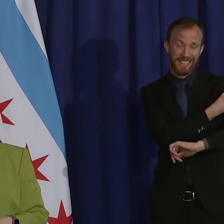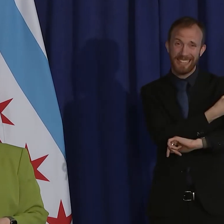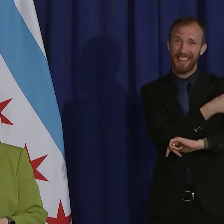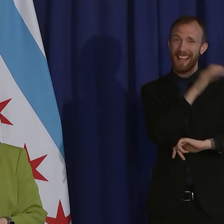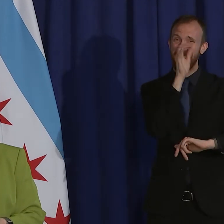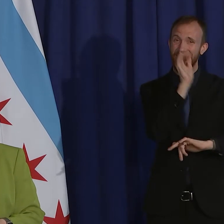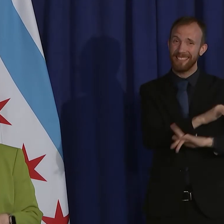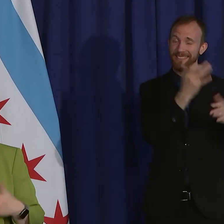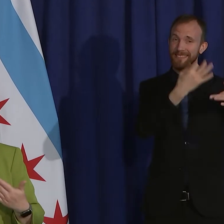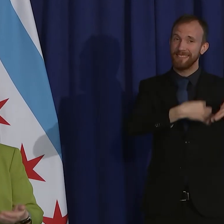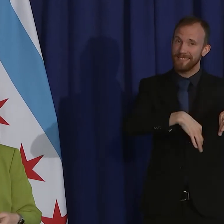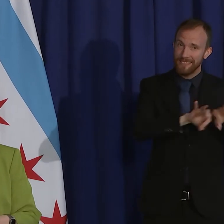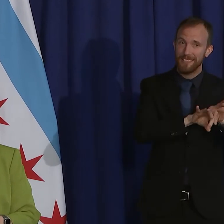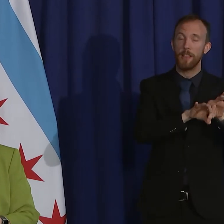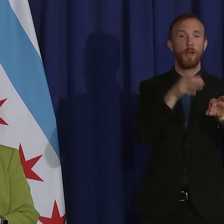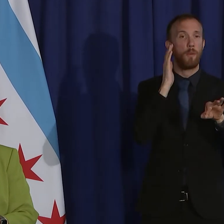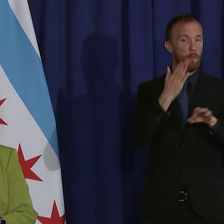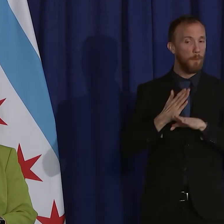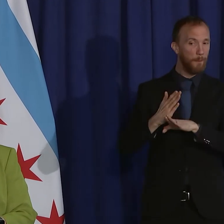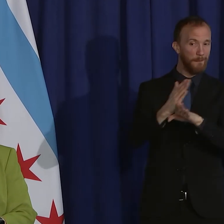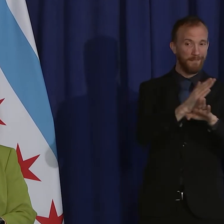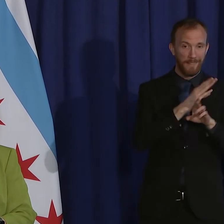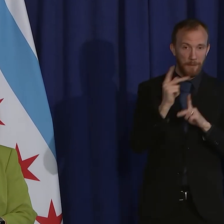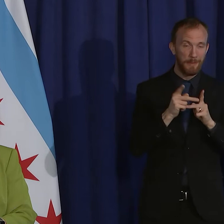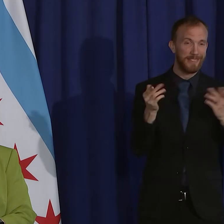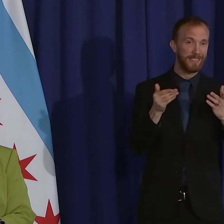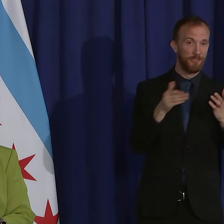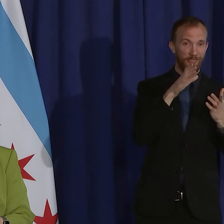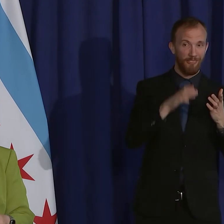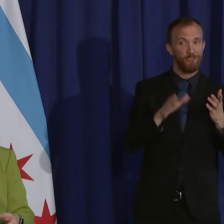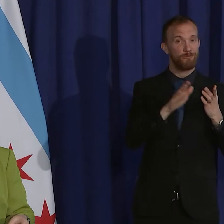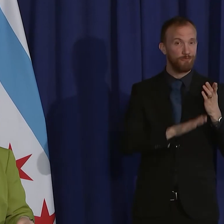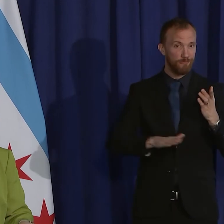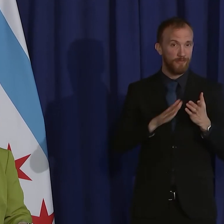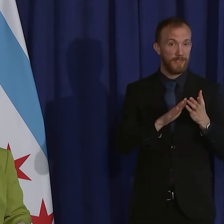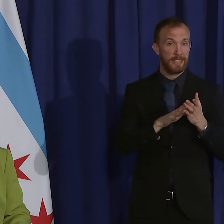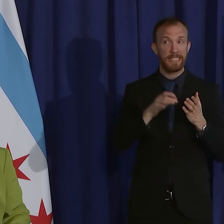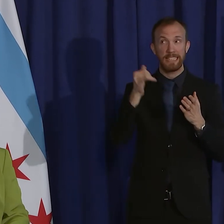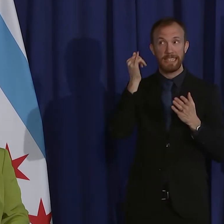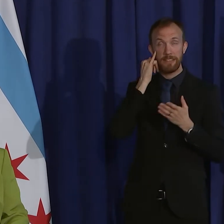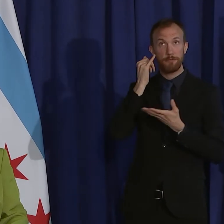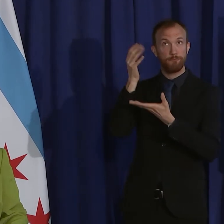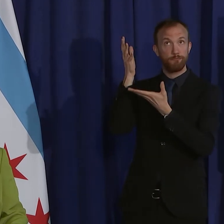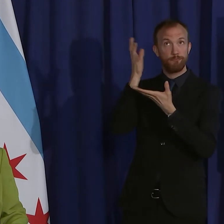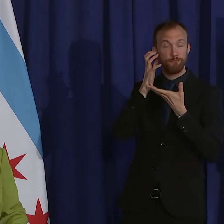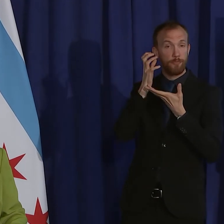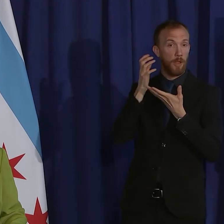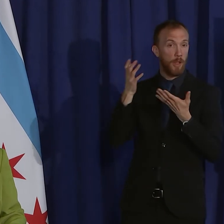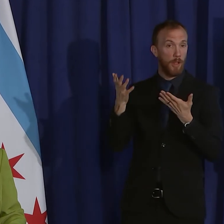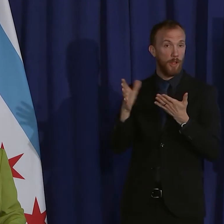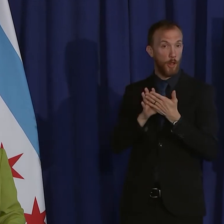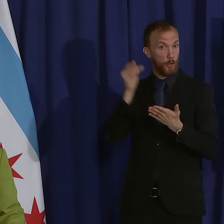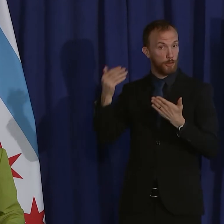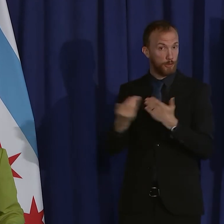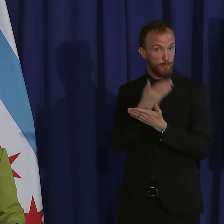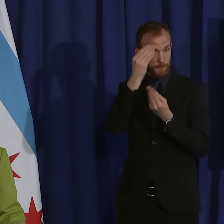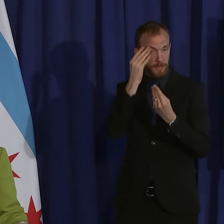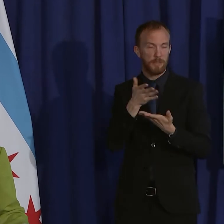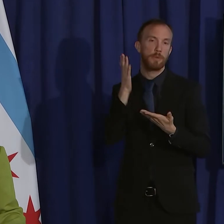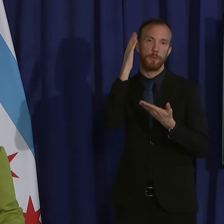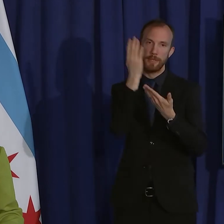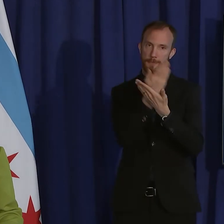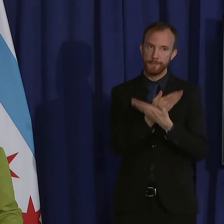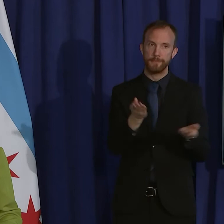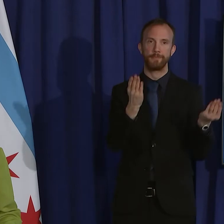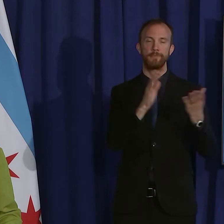from COVID-19, and we will, of course, share additional information as we receive it. Related to how J&J vaccine has been